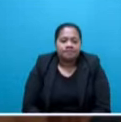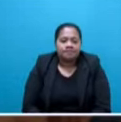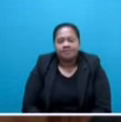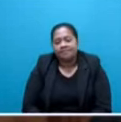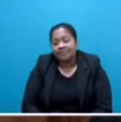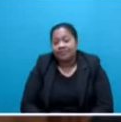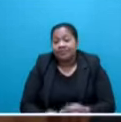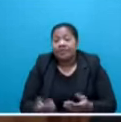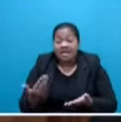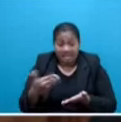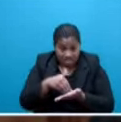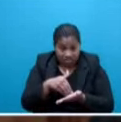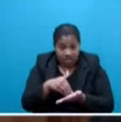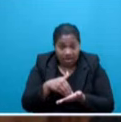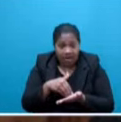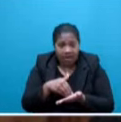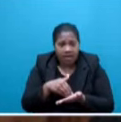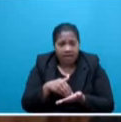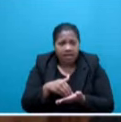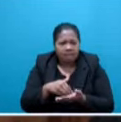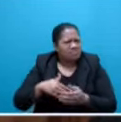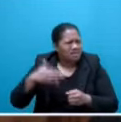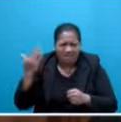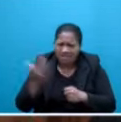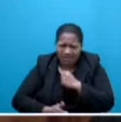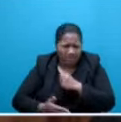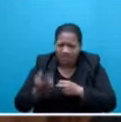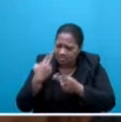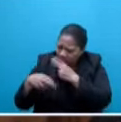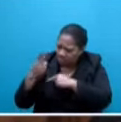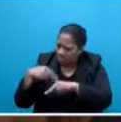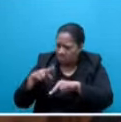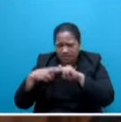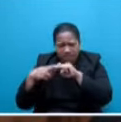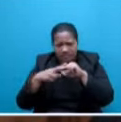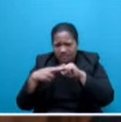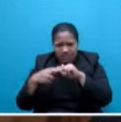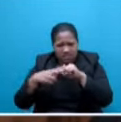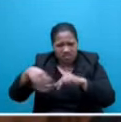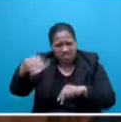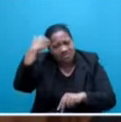In addition, never ever in the history of Fiji, sugarcane growers knew the price of sugarcane.